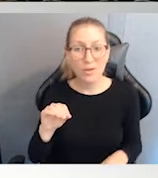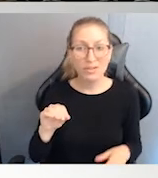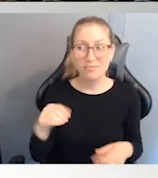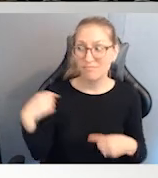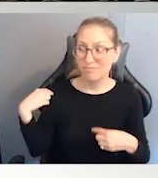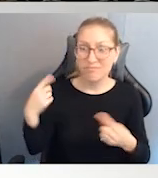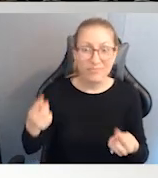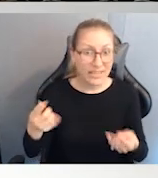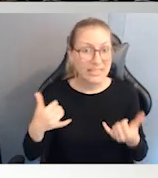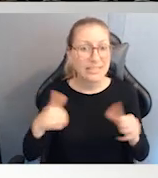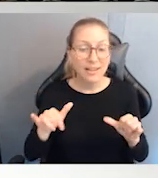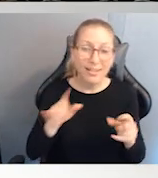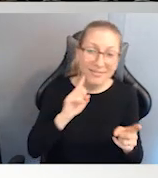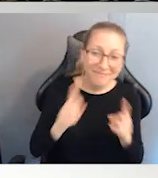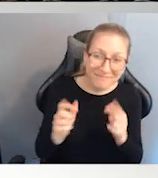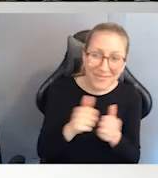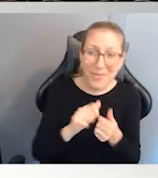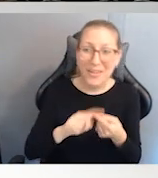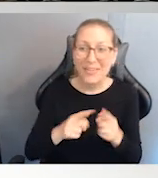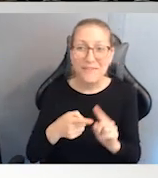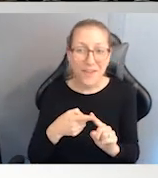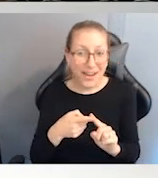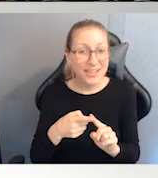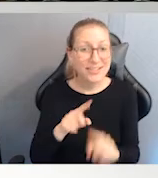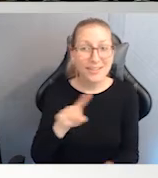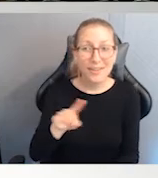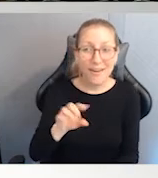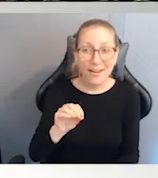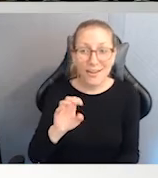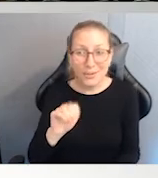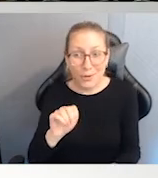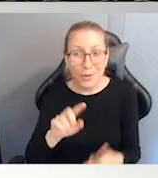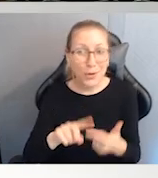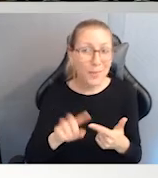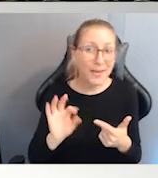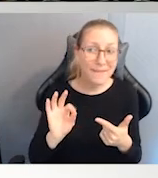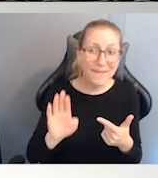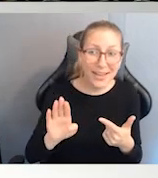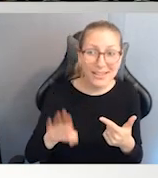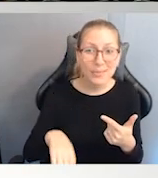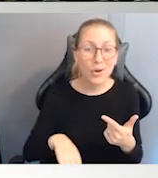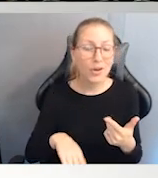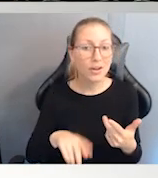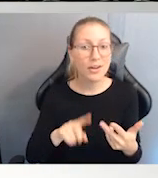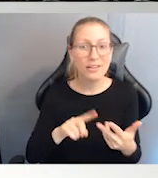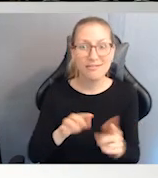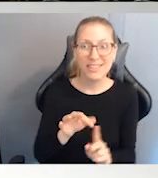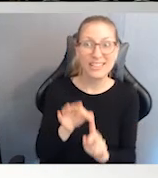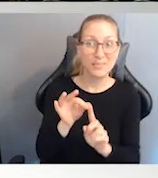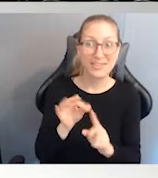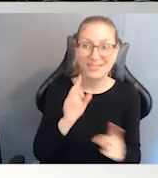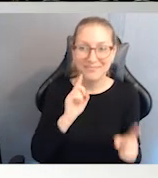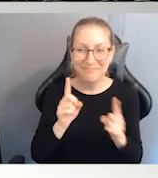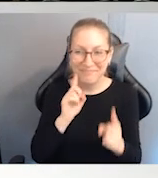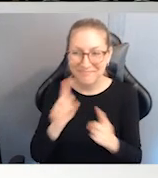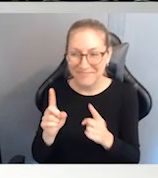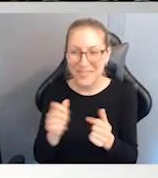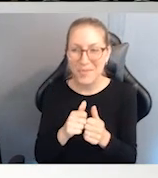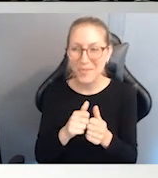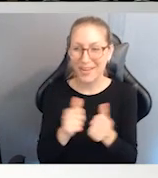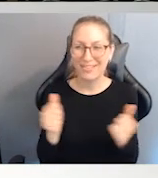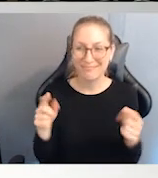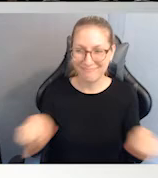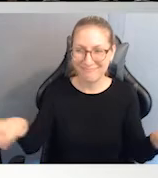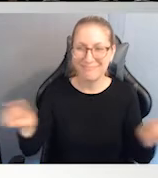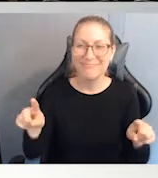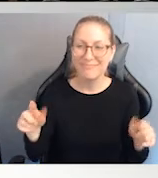virtually on Zoom, through Facebook, especially talking to all the Sufi members.